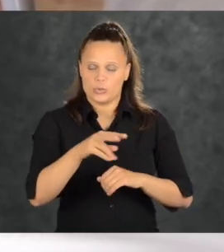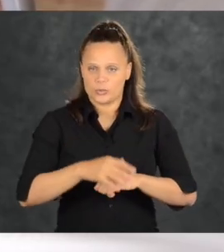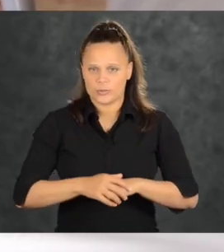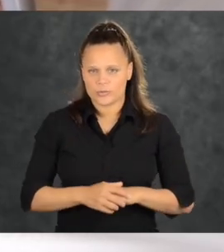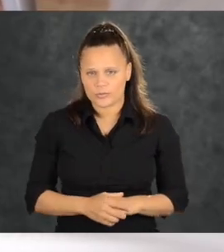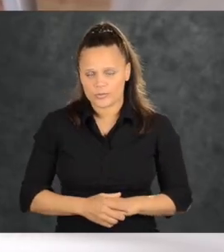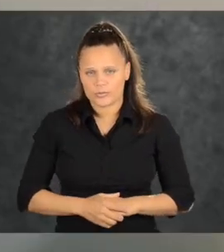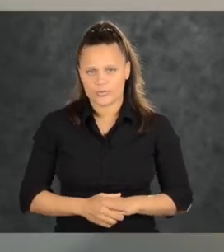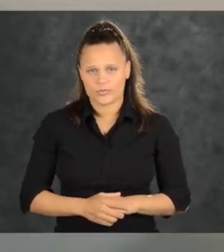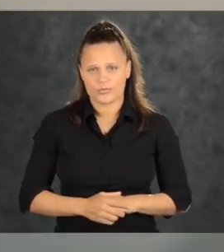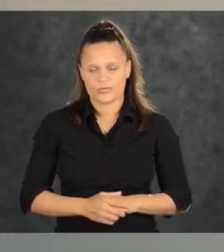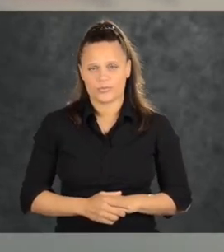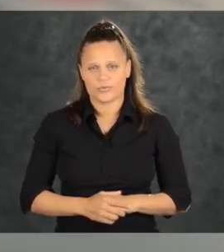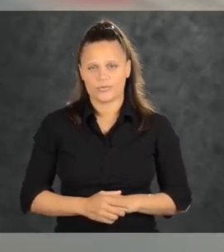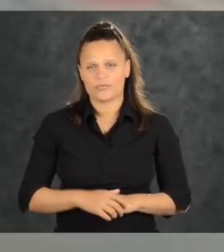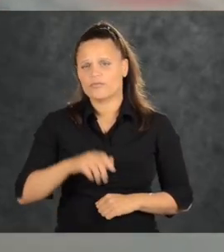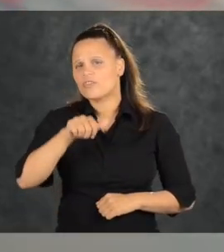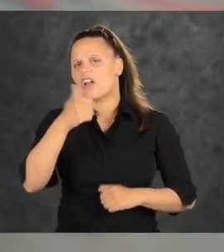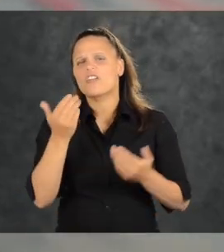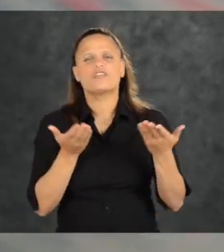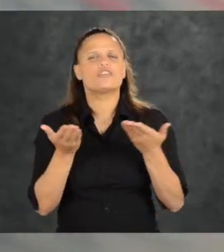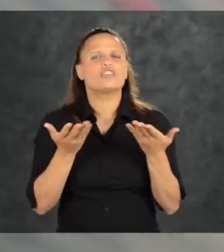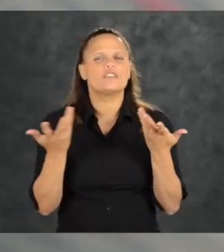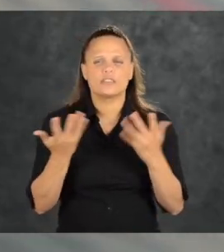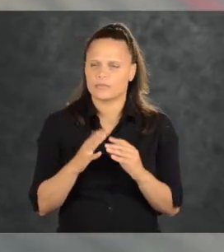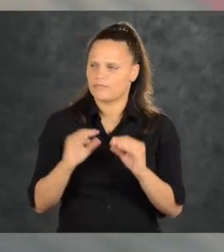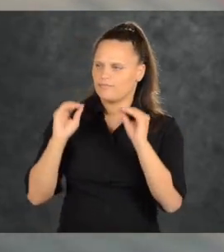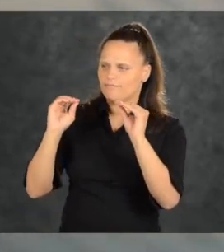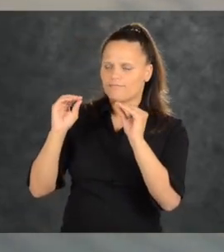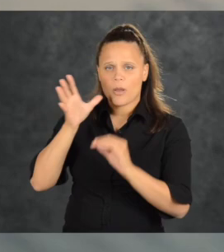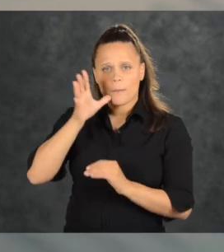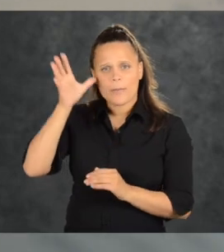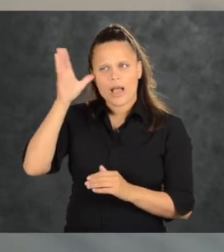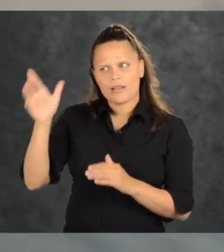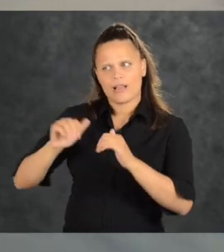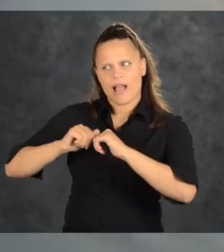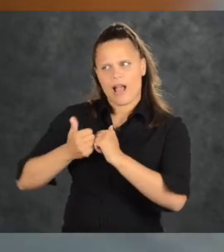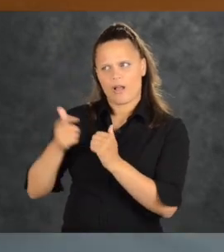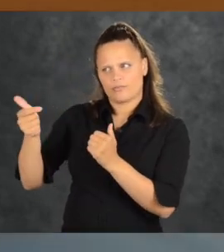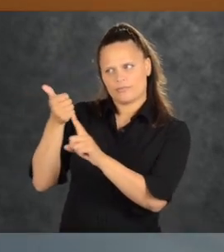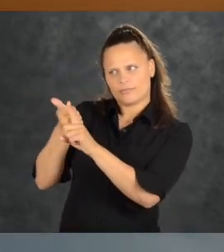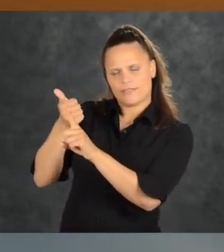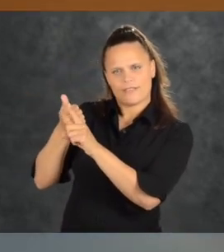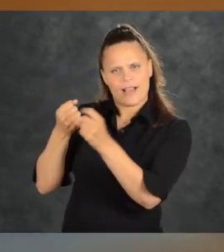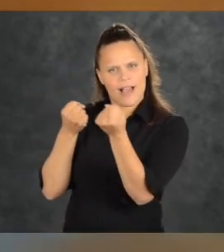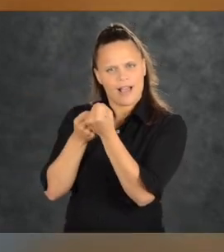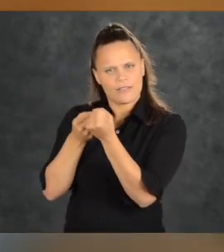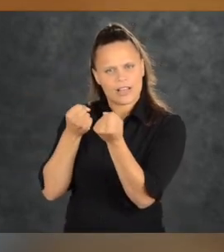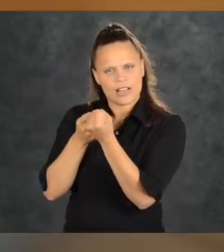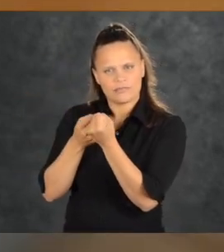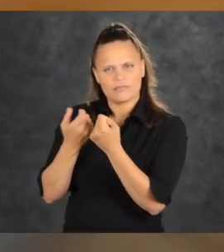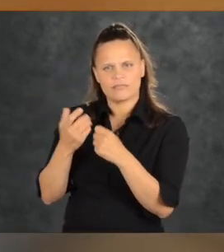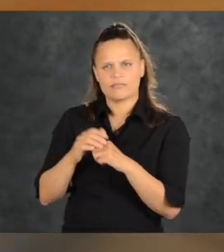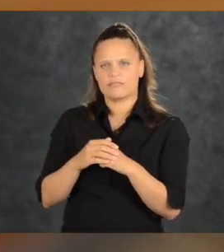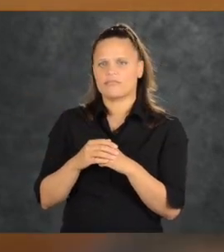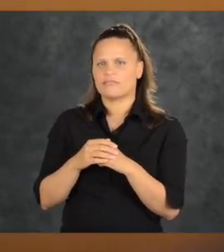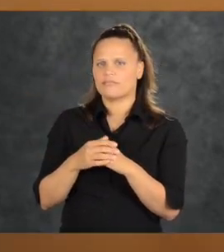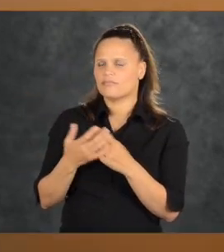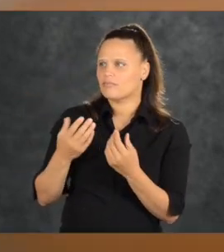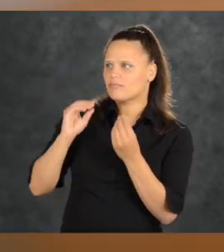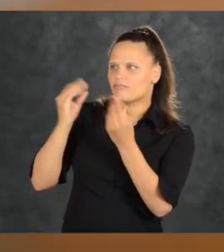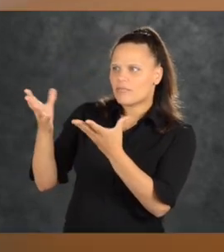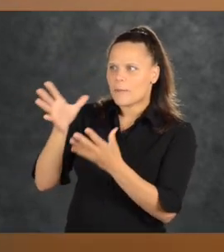of Transportation. A candidate circles job advertisements with a red ink marker. The special appointment process involves several